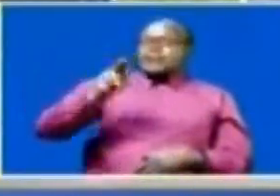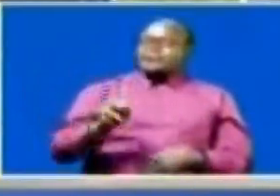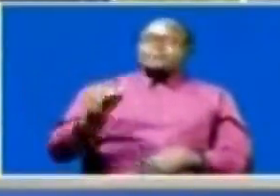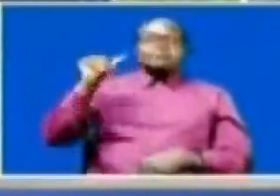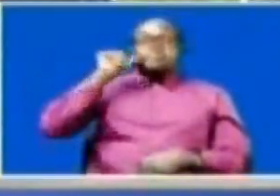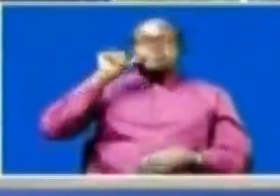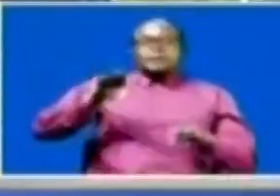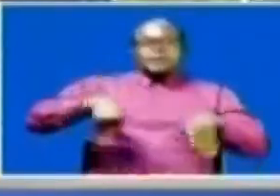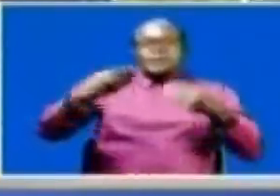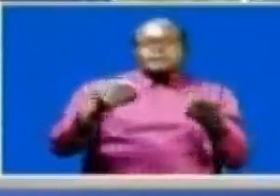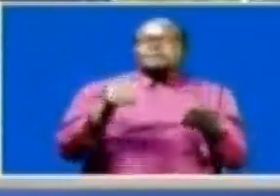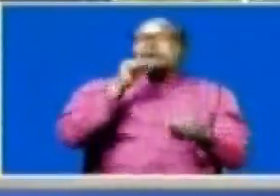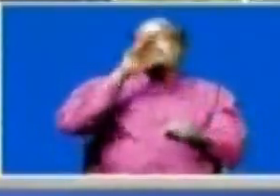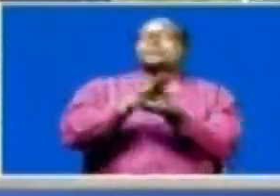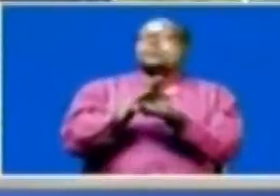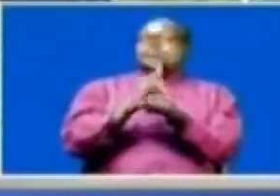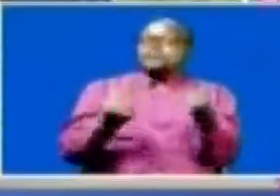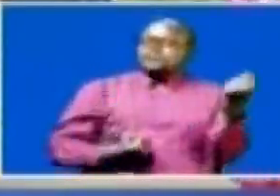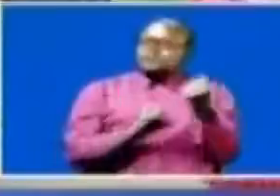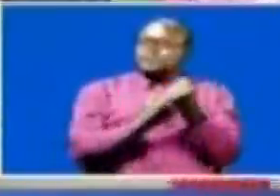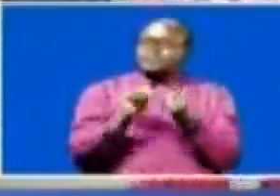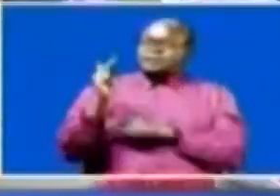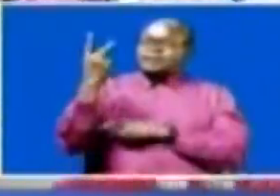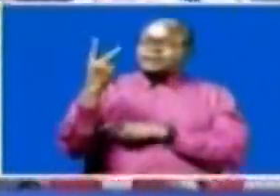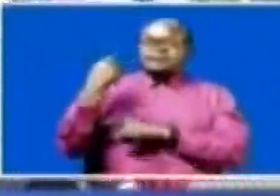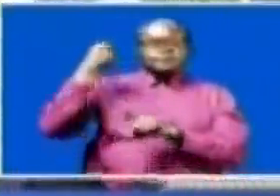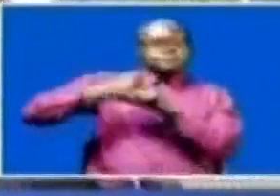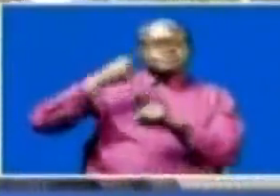has given an undertaking to boost Kenya's fight